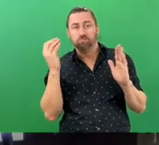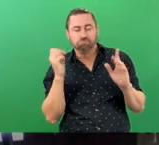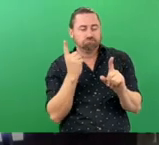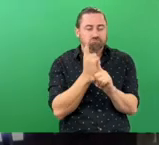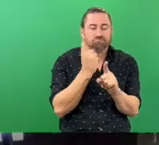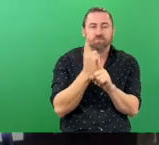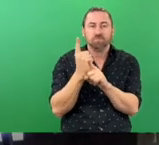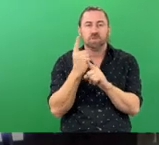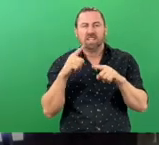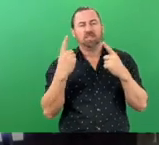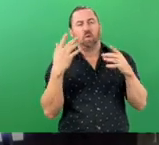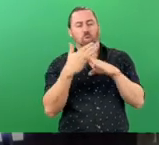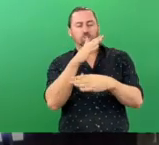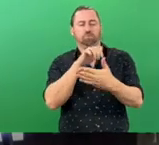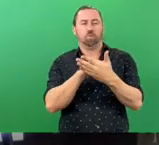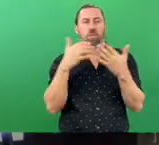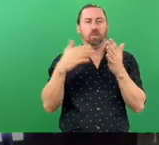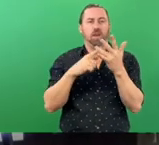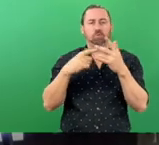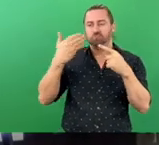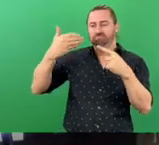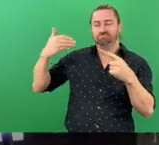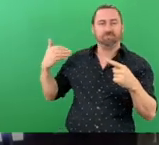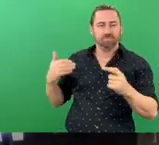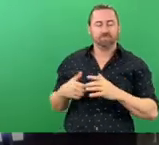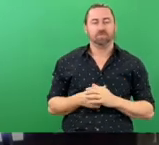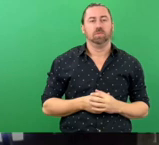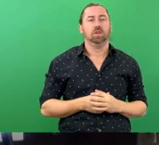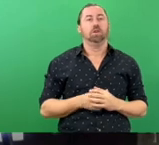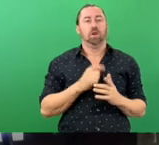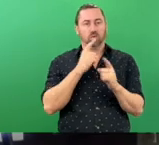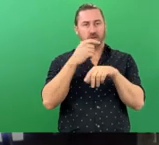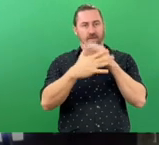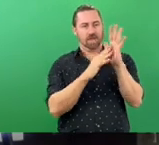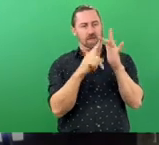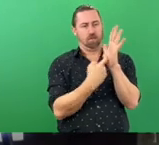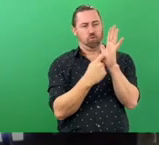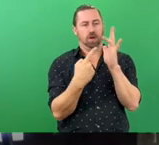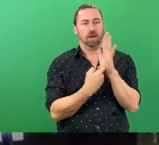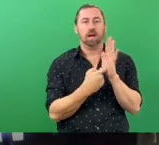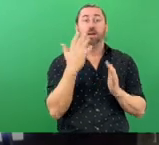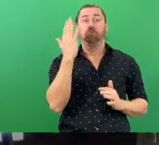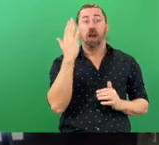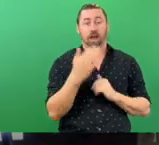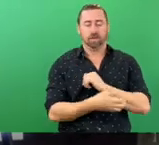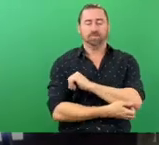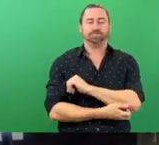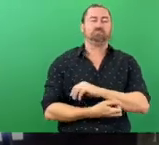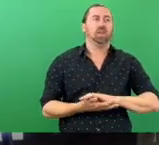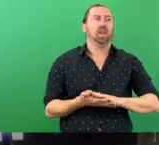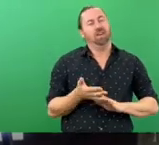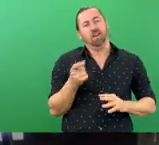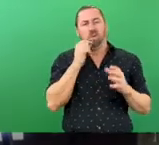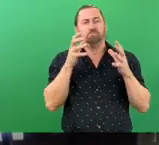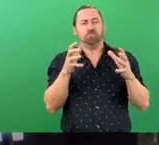to a very different kind of workshop than we've done the last couple of weeks. We are going to be talking about mirrors, and mirrors are very